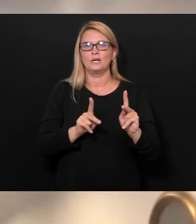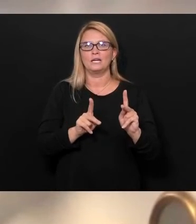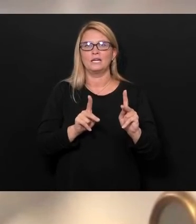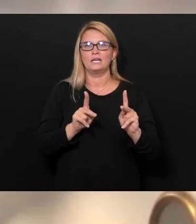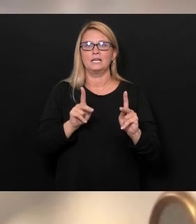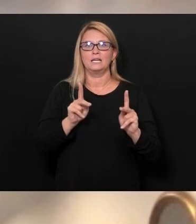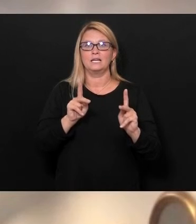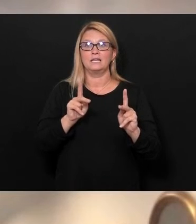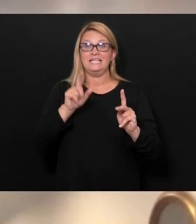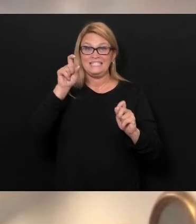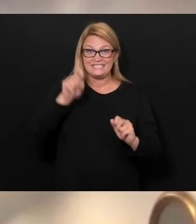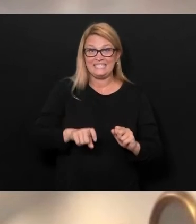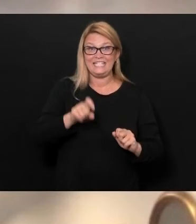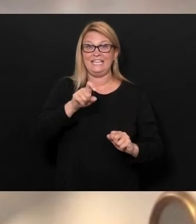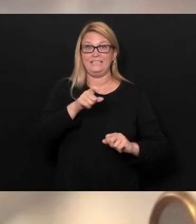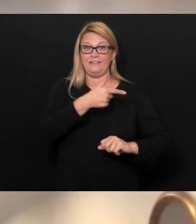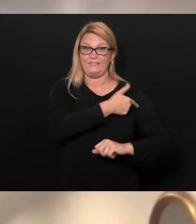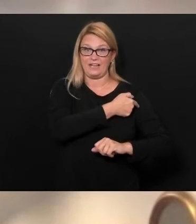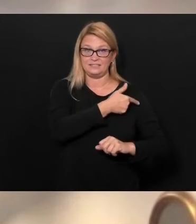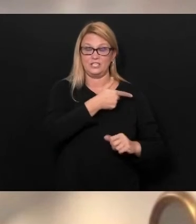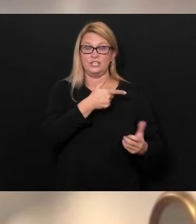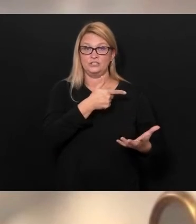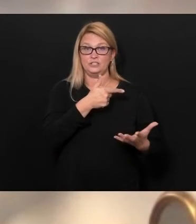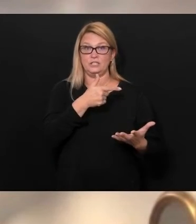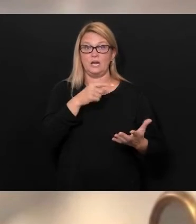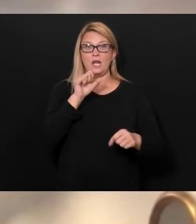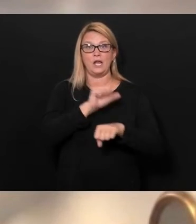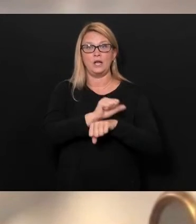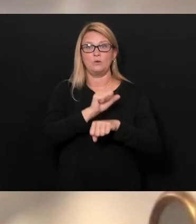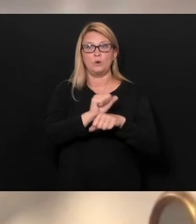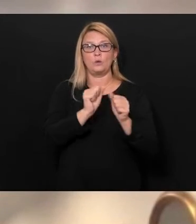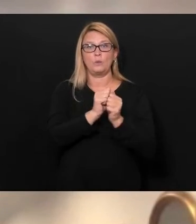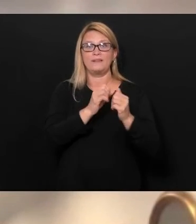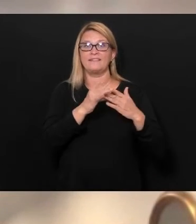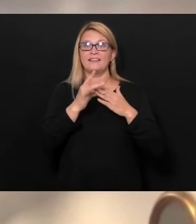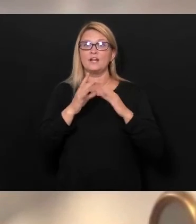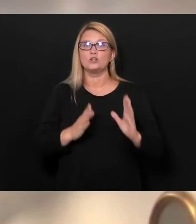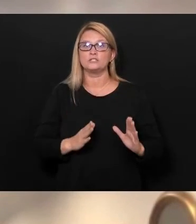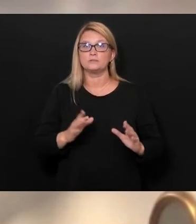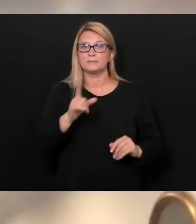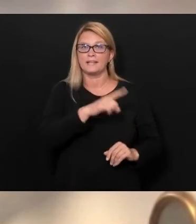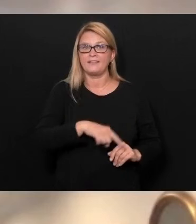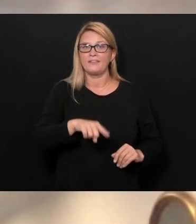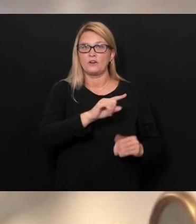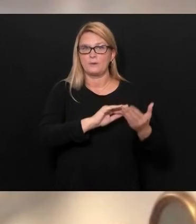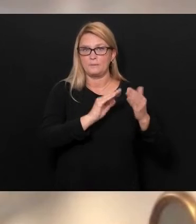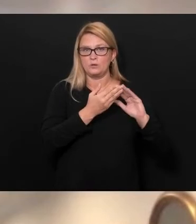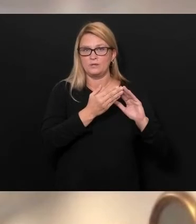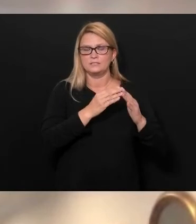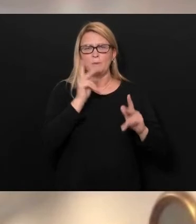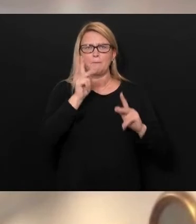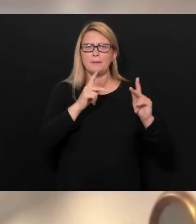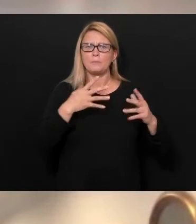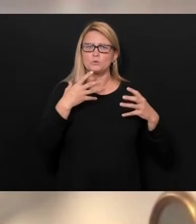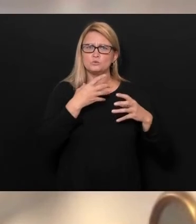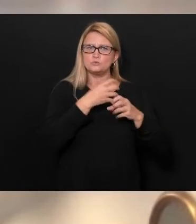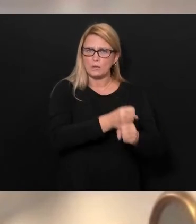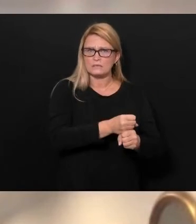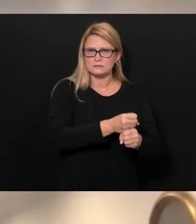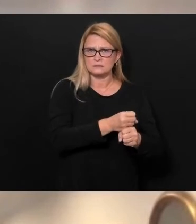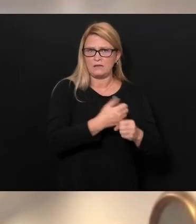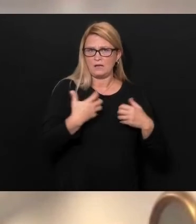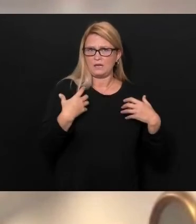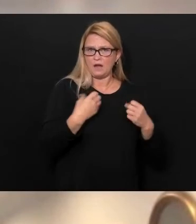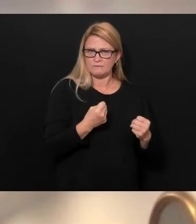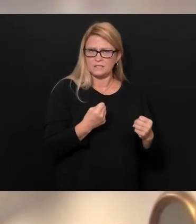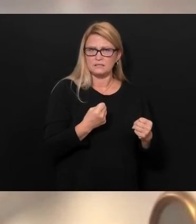both need the vaccination, and also work with leaders in these communities to make sure that people feel confident that that